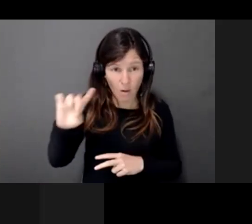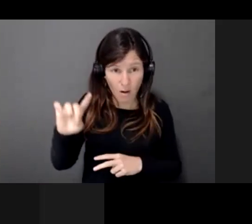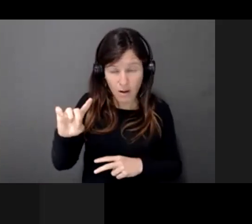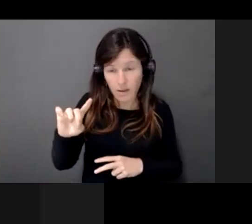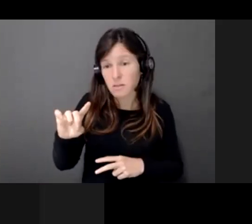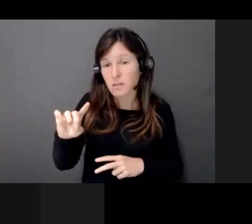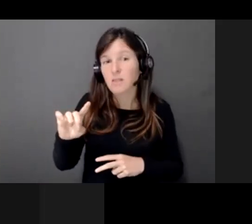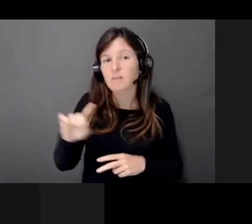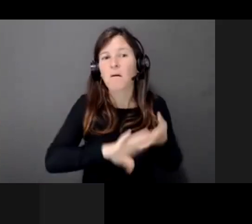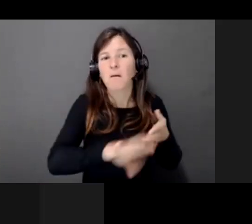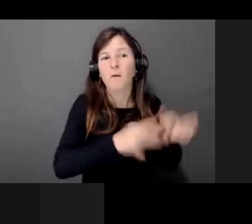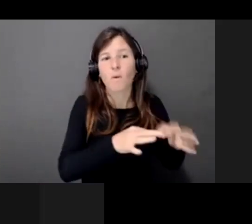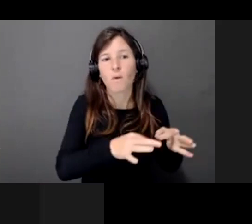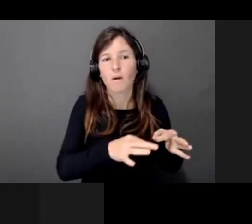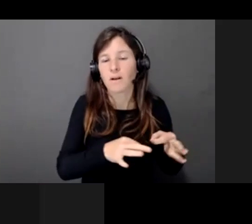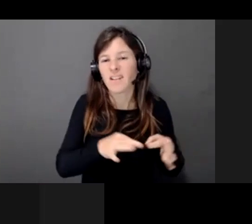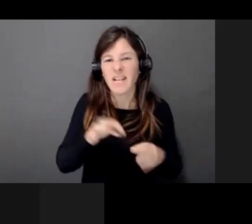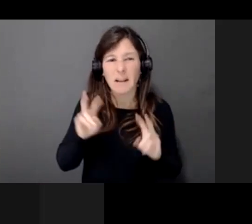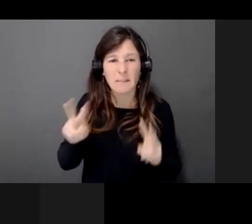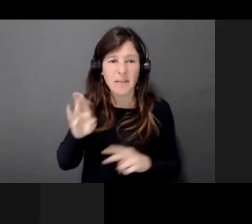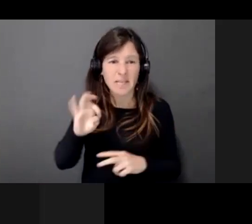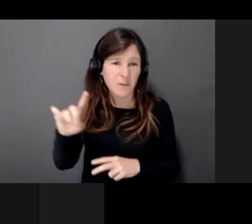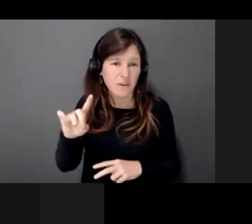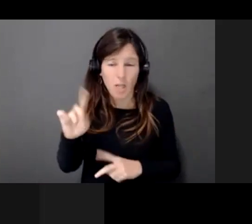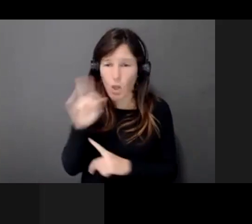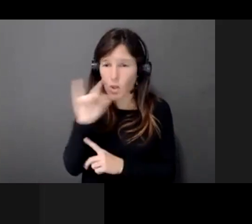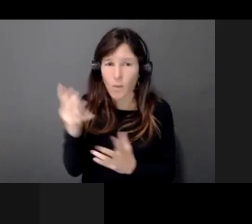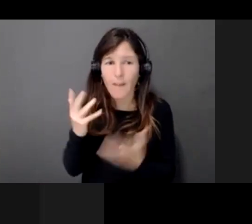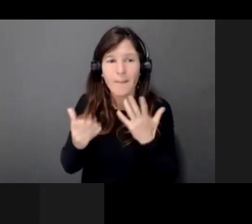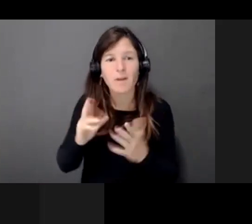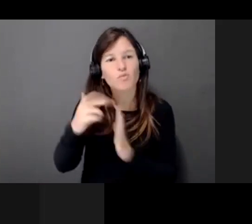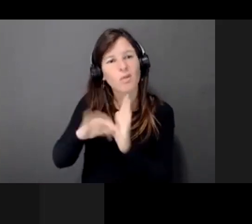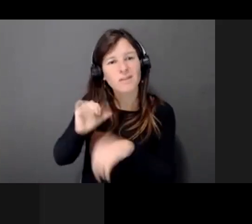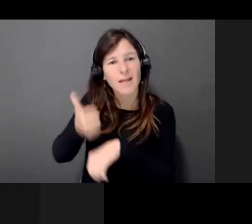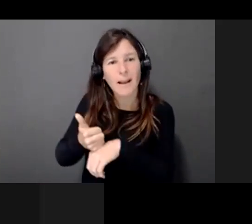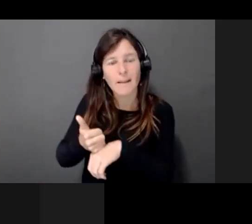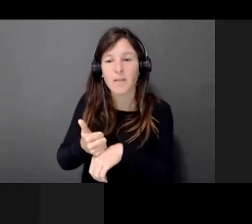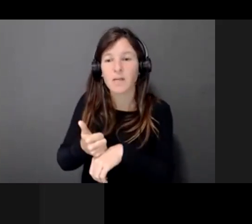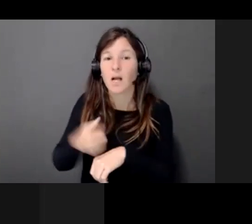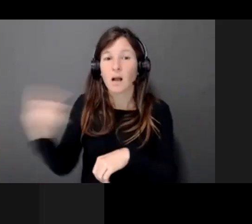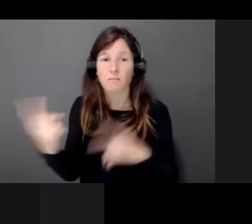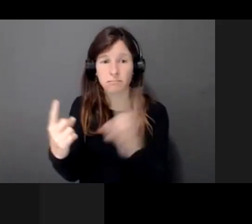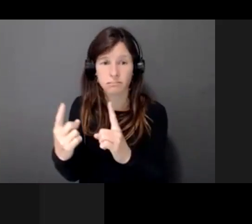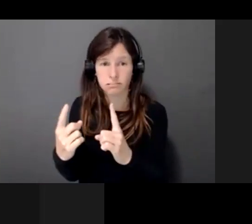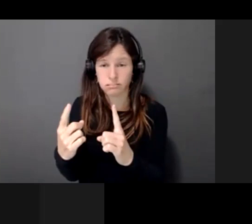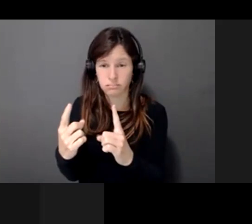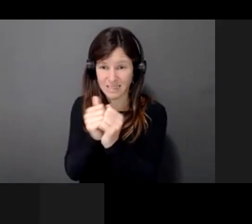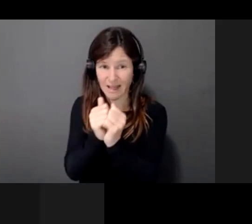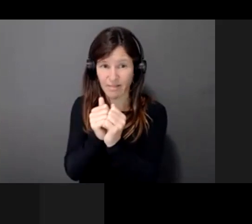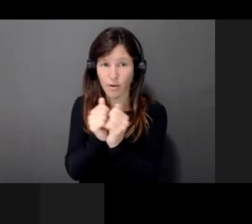people can't be together again unless there's somebody else there monitoring them. That's a creative thought I've just come up with. It